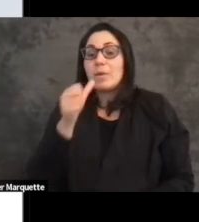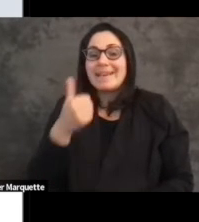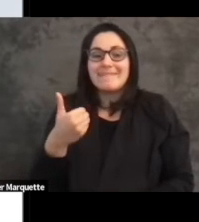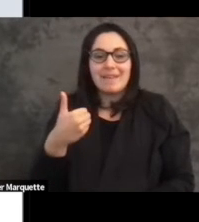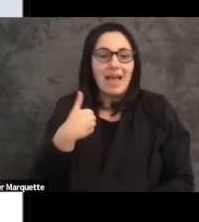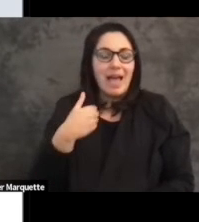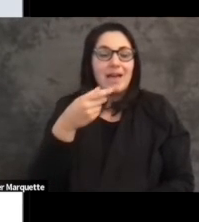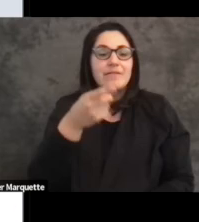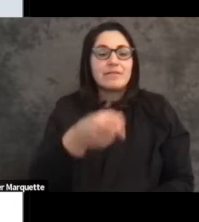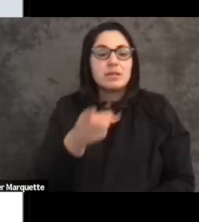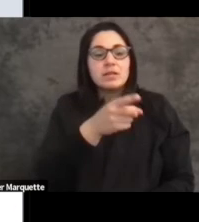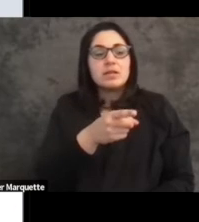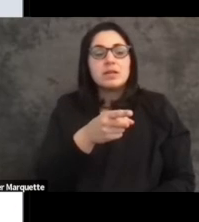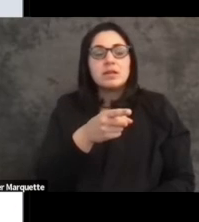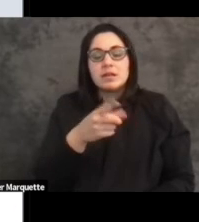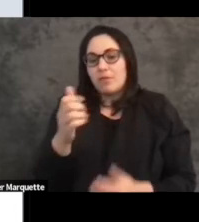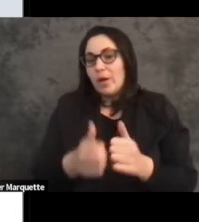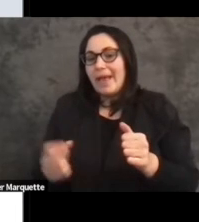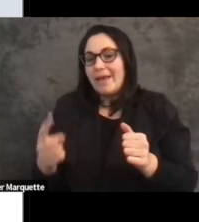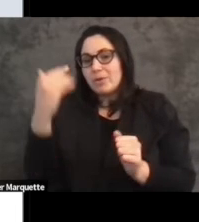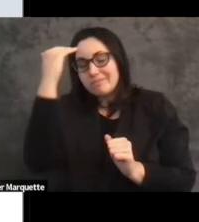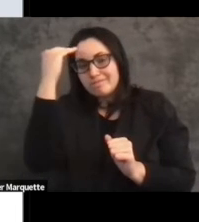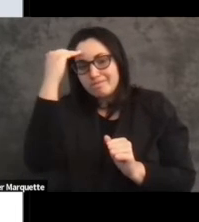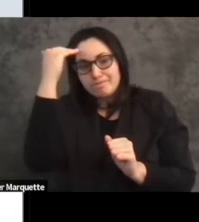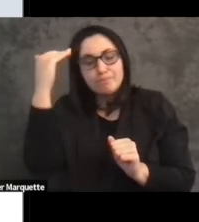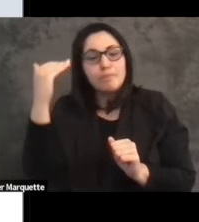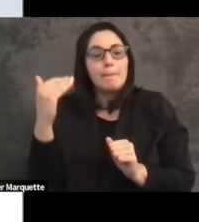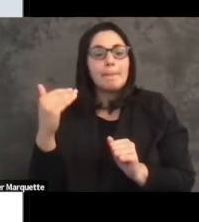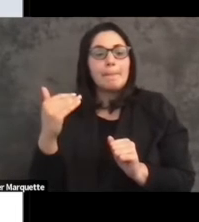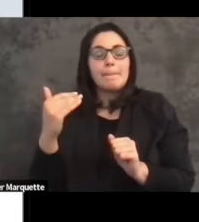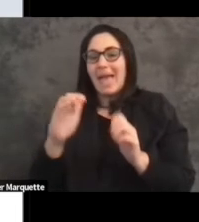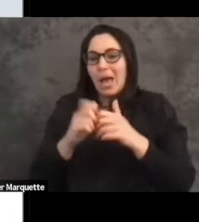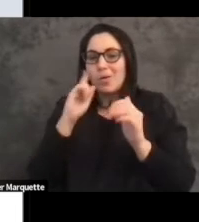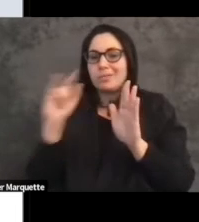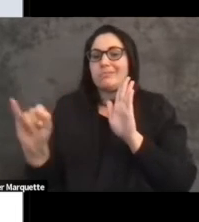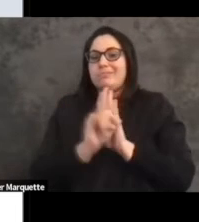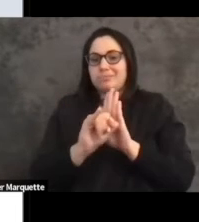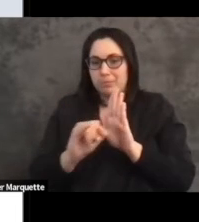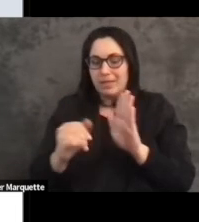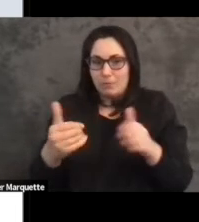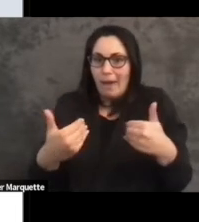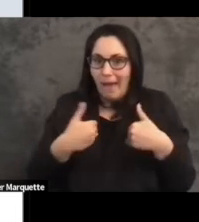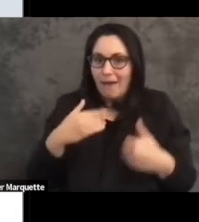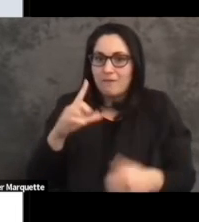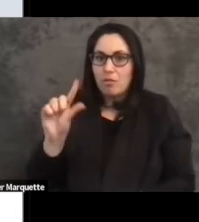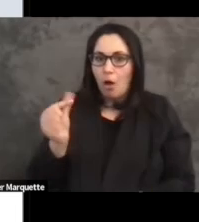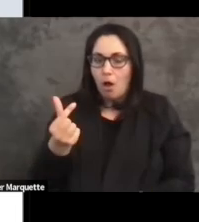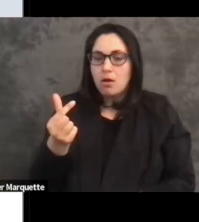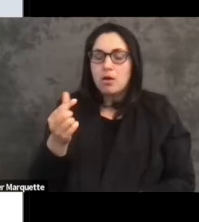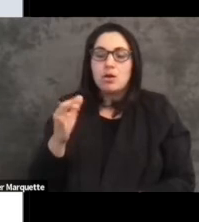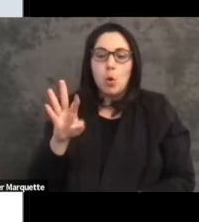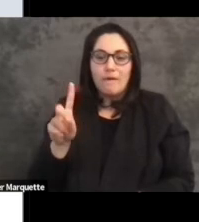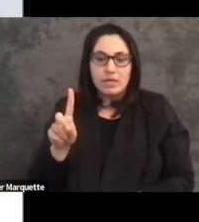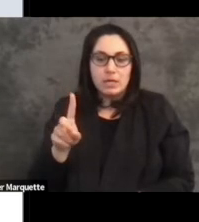This is something for everyone to keep in mind. We have just